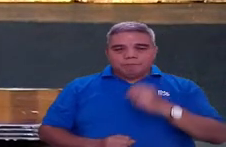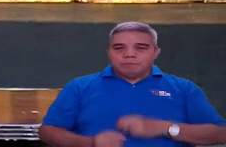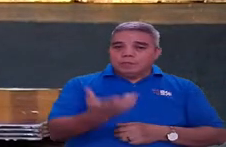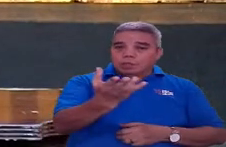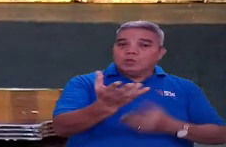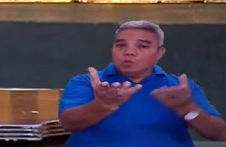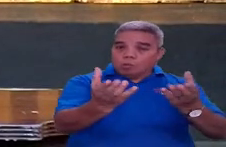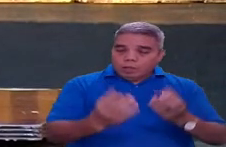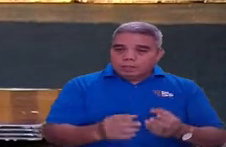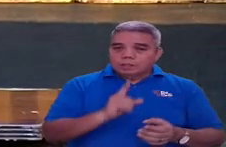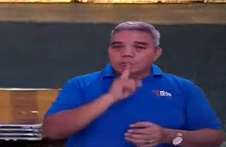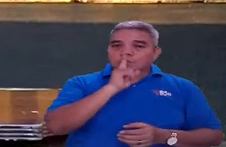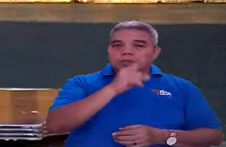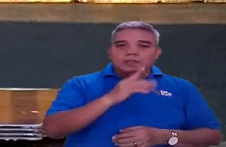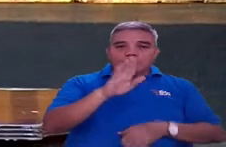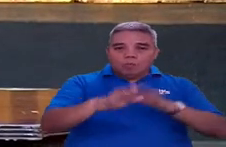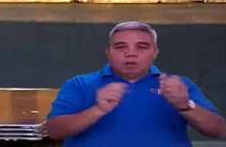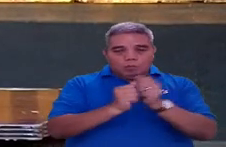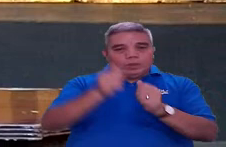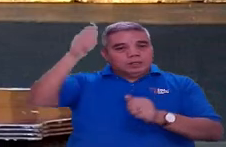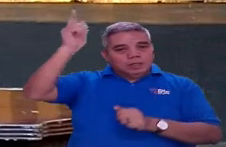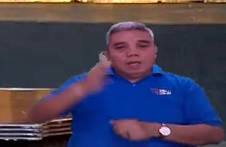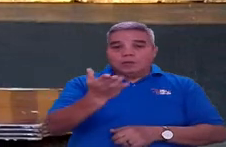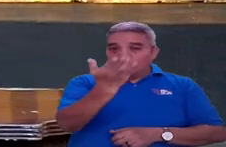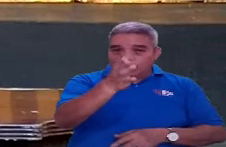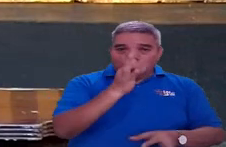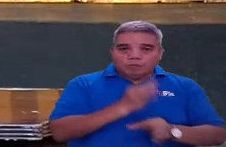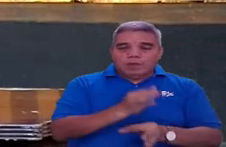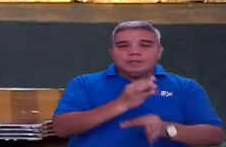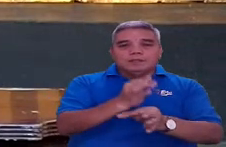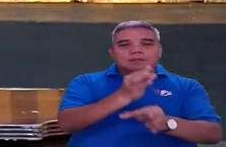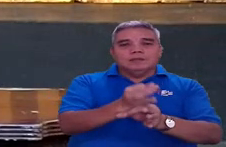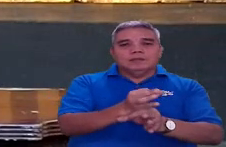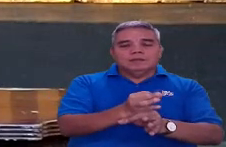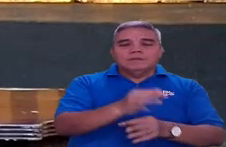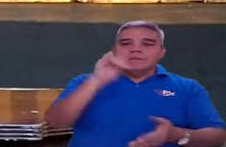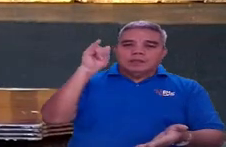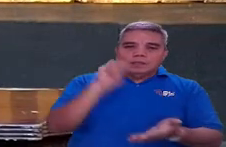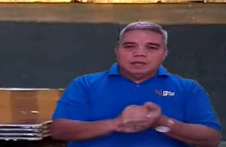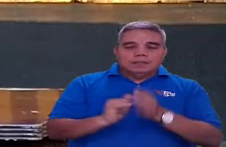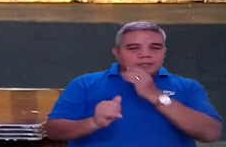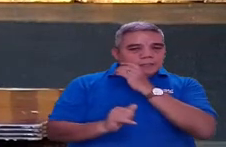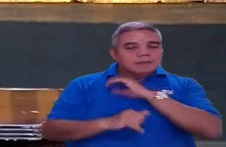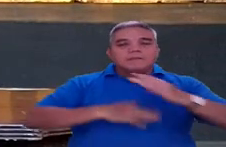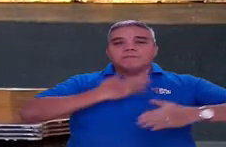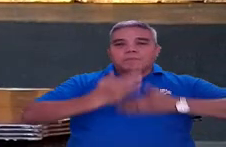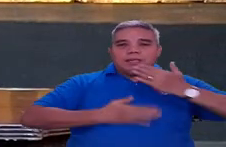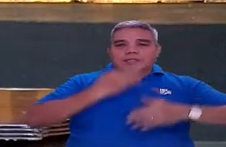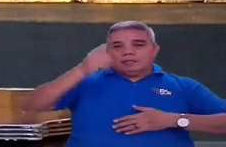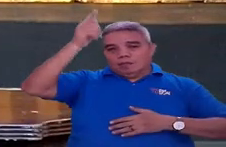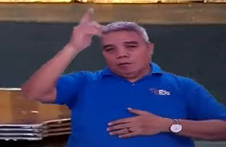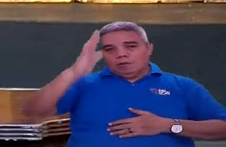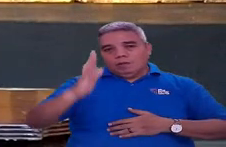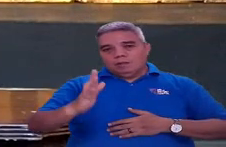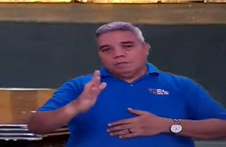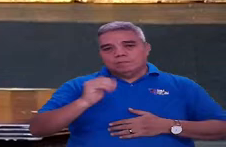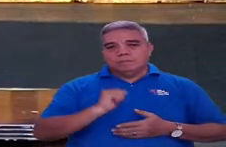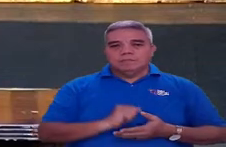You want to really experience your walk with God and your faith that is pleasing the Lord?